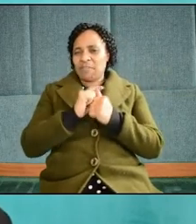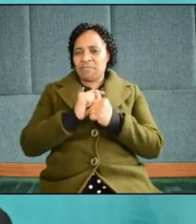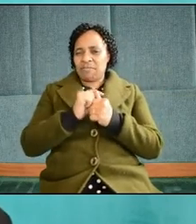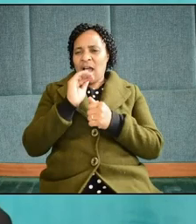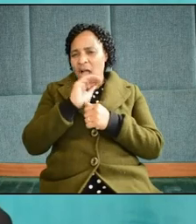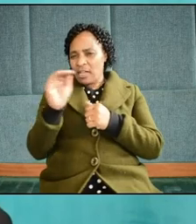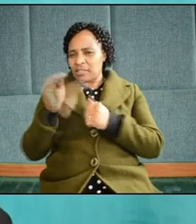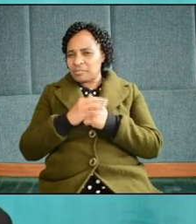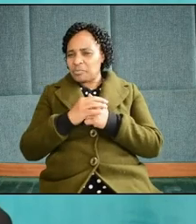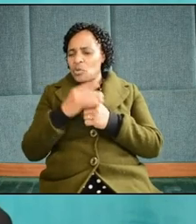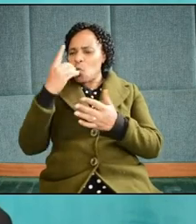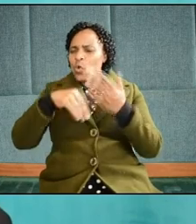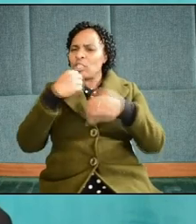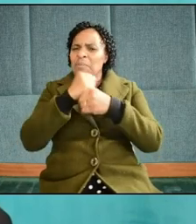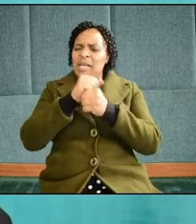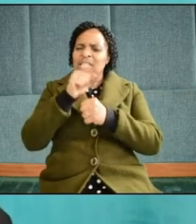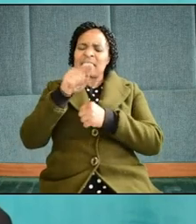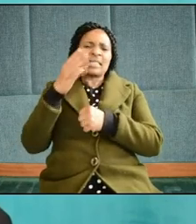ourselves